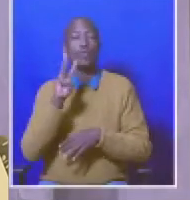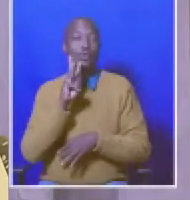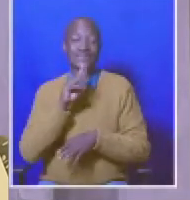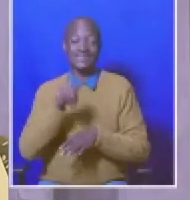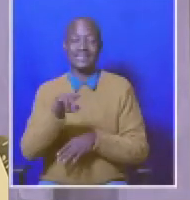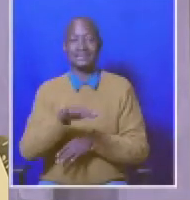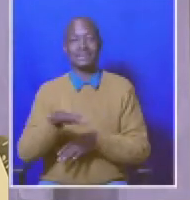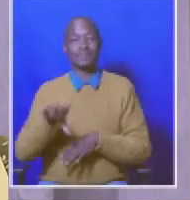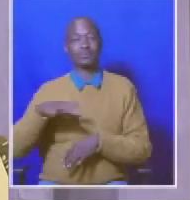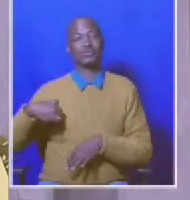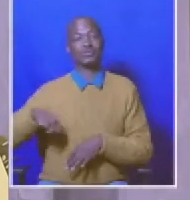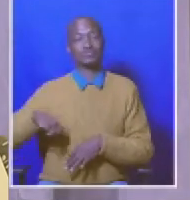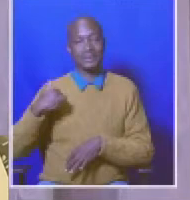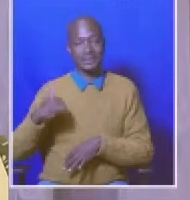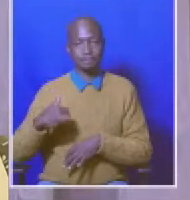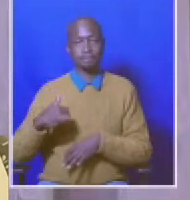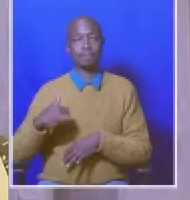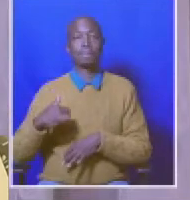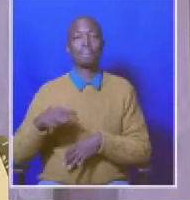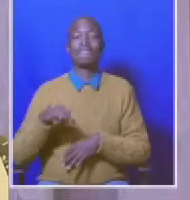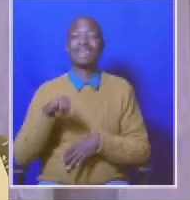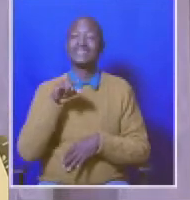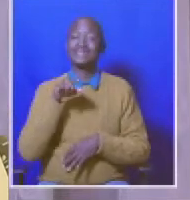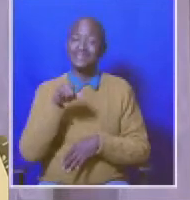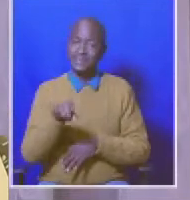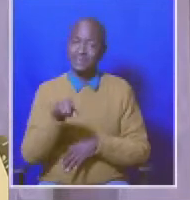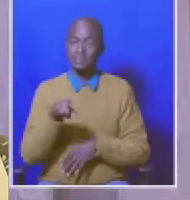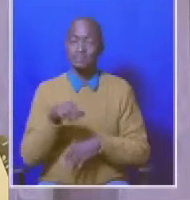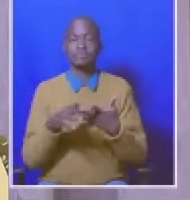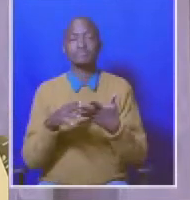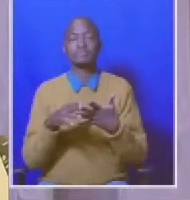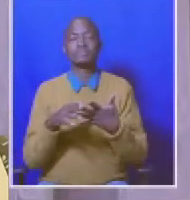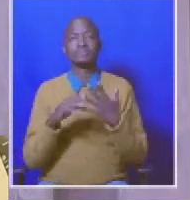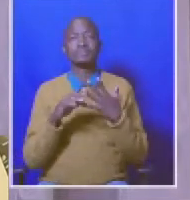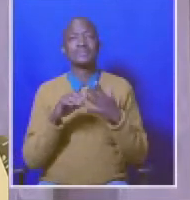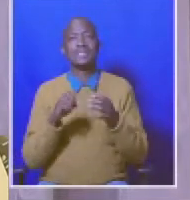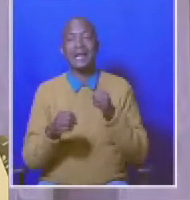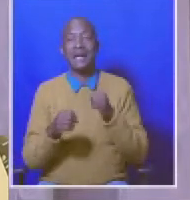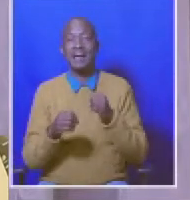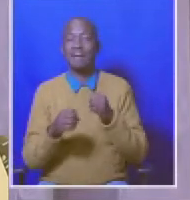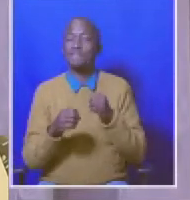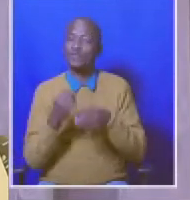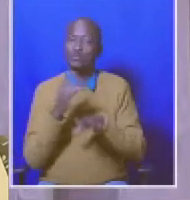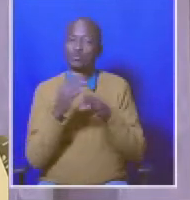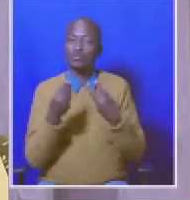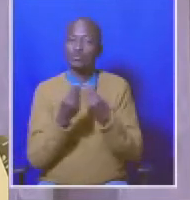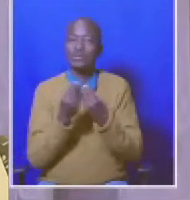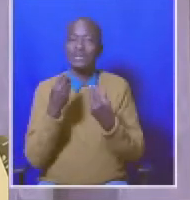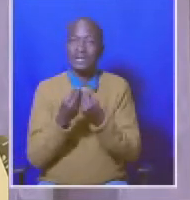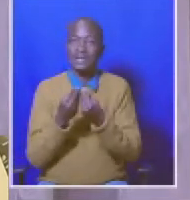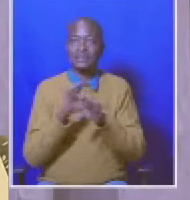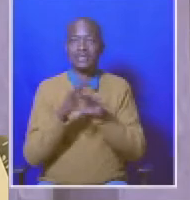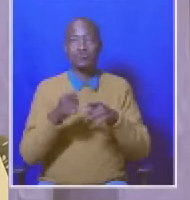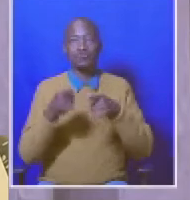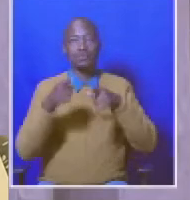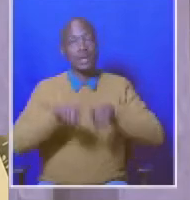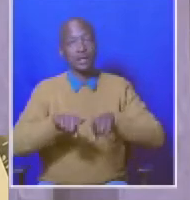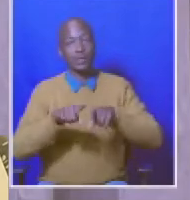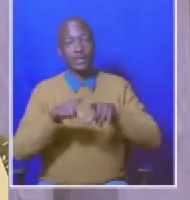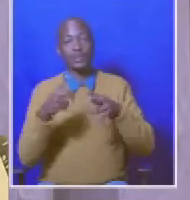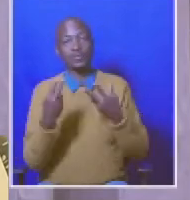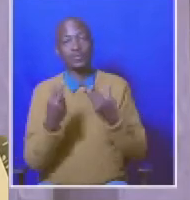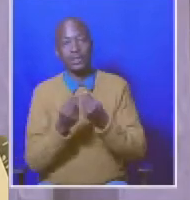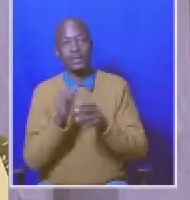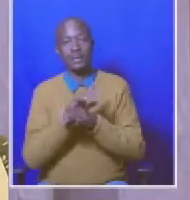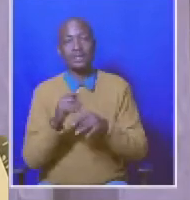This, Chairperson, are a couple of things that we agreed on together with the Free State